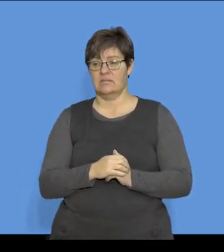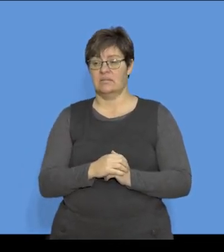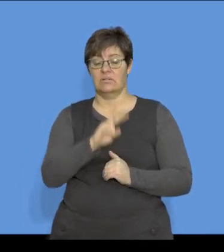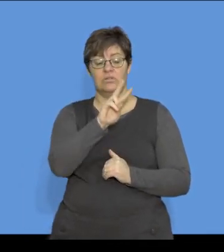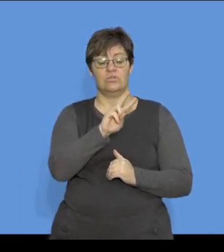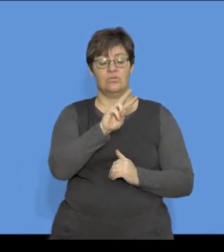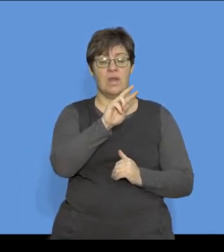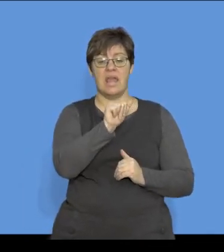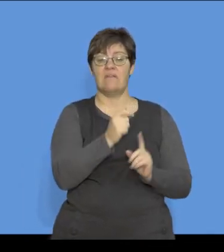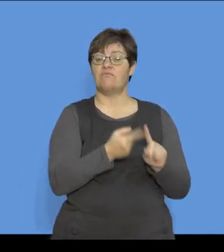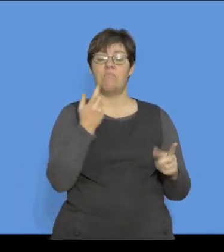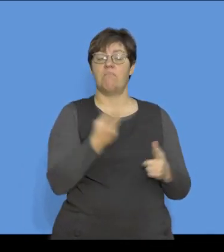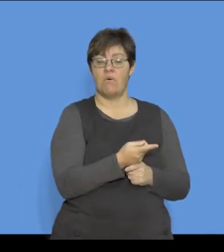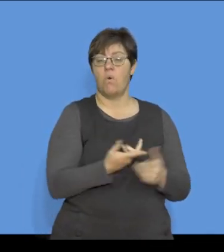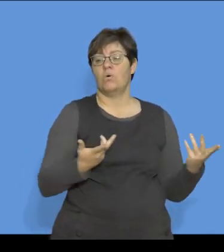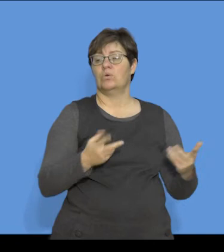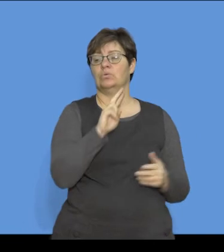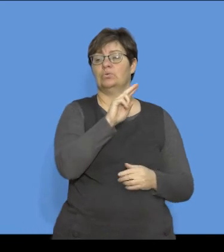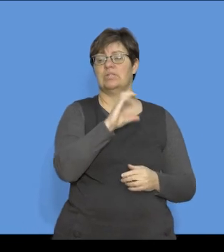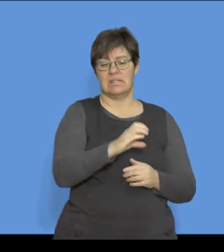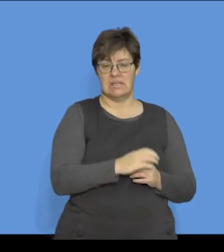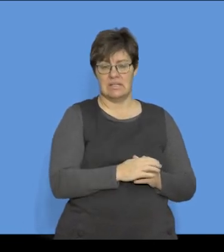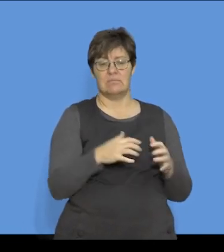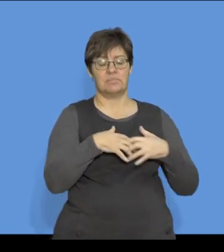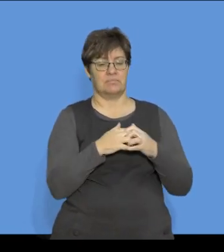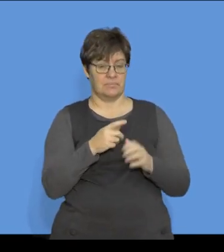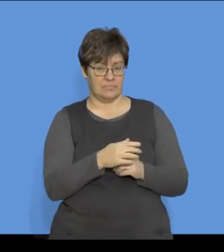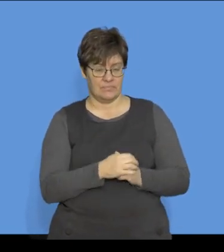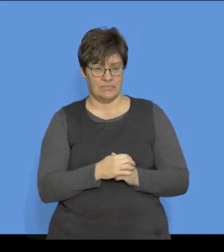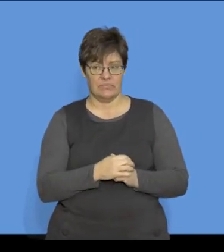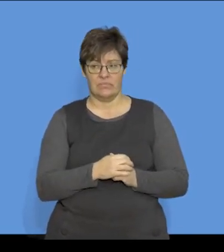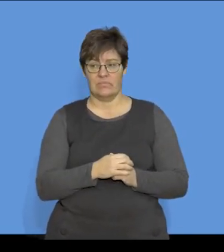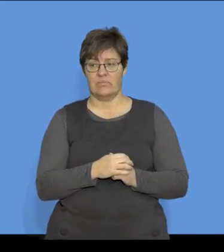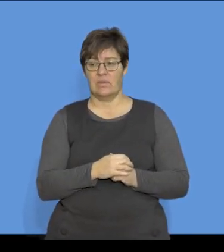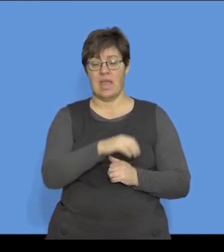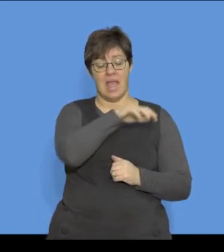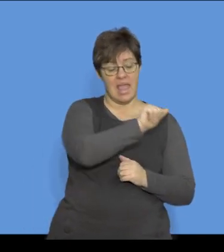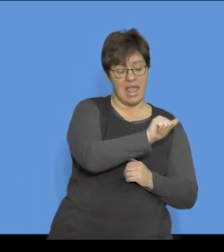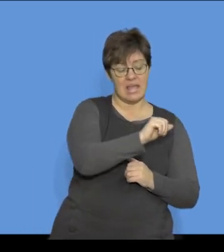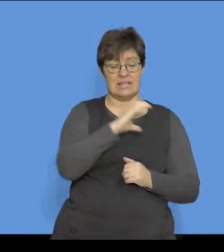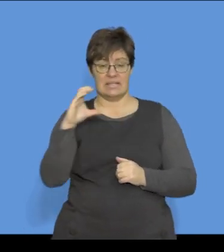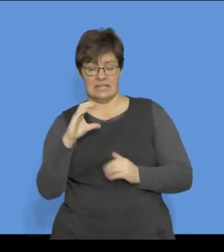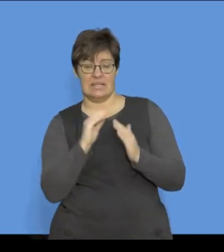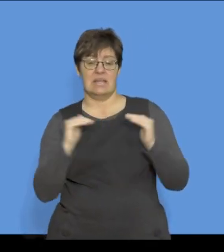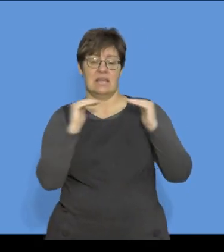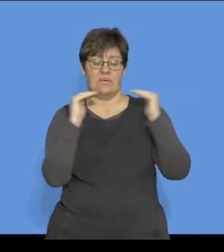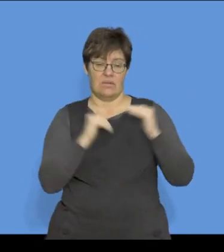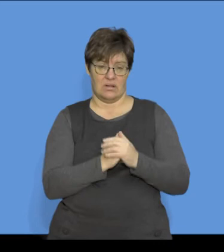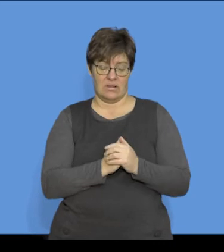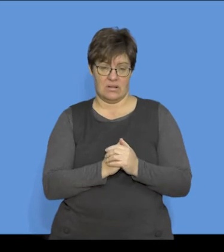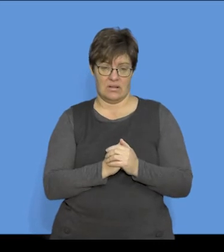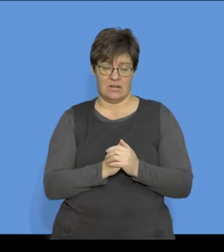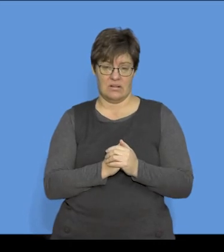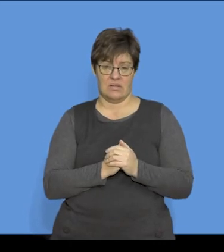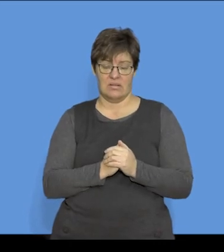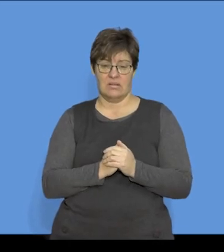say 2A or 2C. It's really up to you. Remember, A and C are equal, right? So when you add 2 equal angles, they